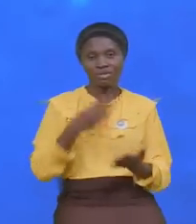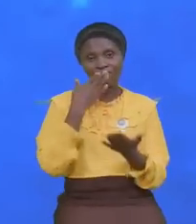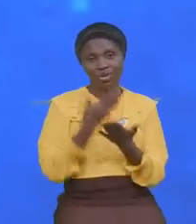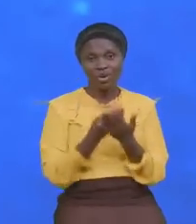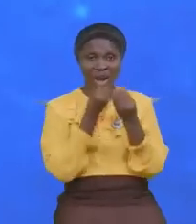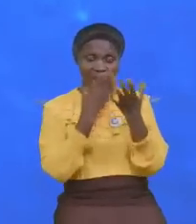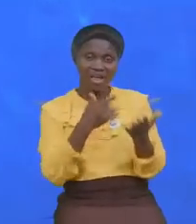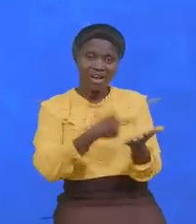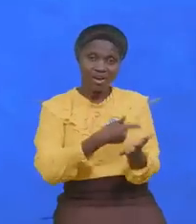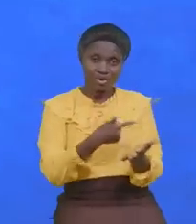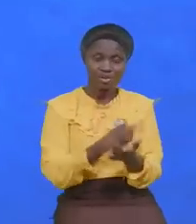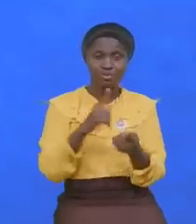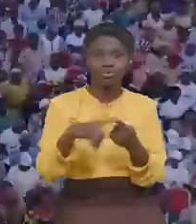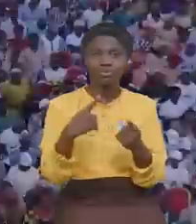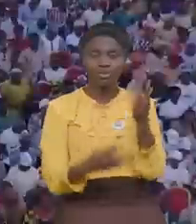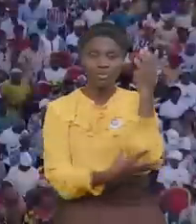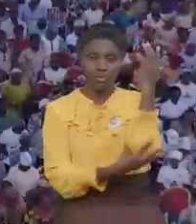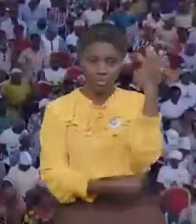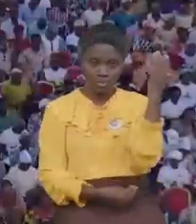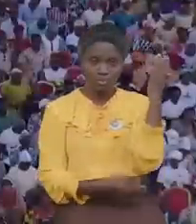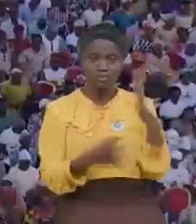gospel to the poor.